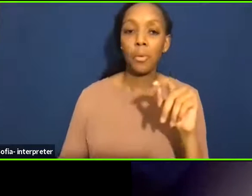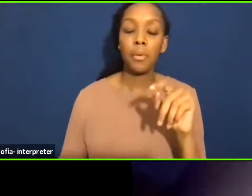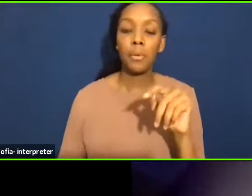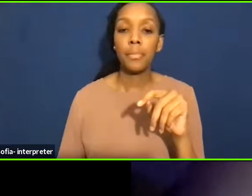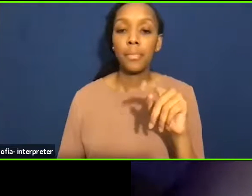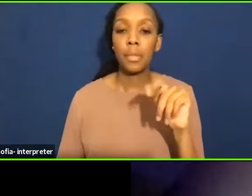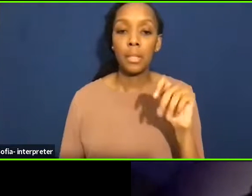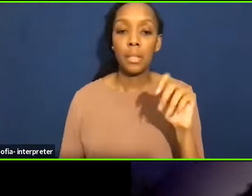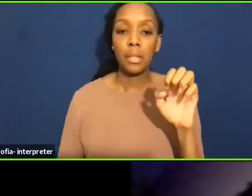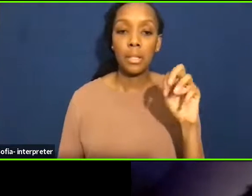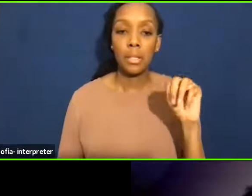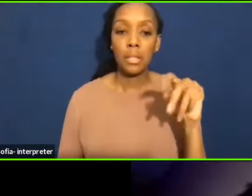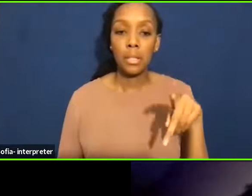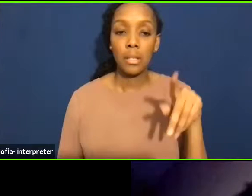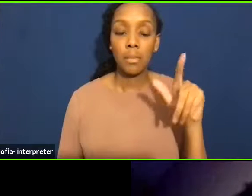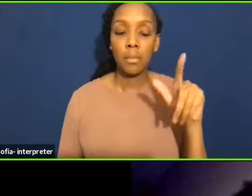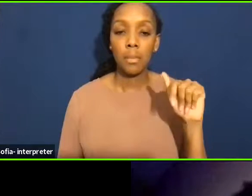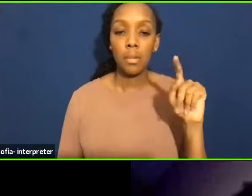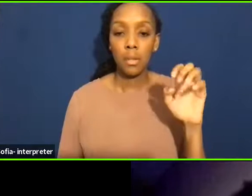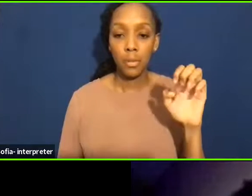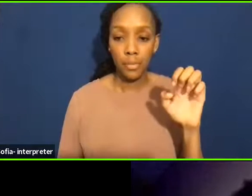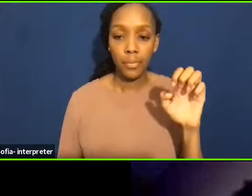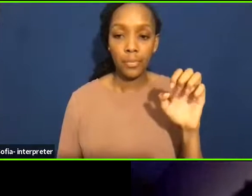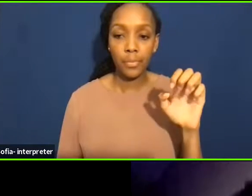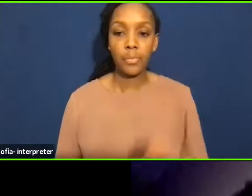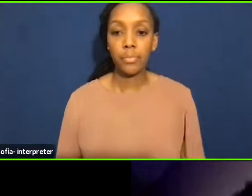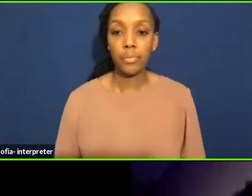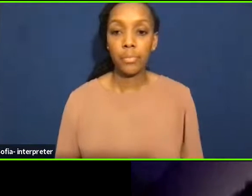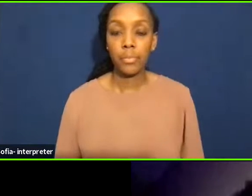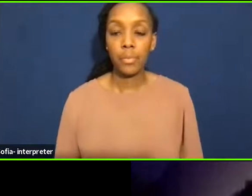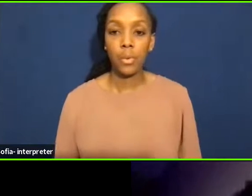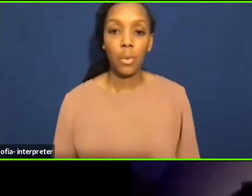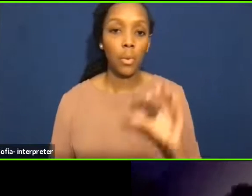Yeah. Transitions report template.